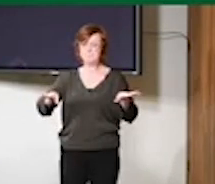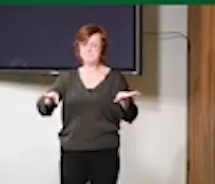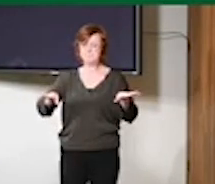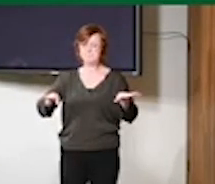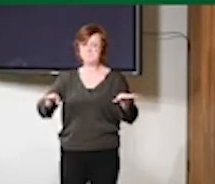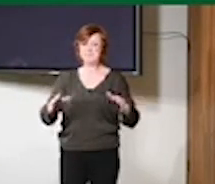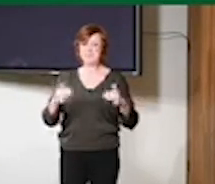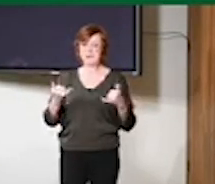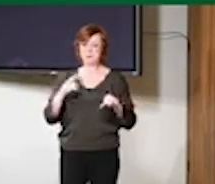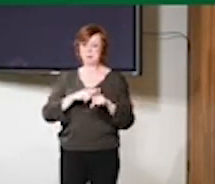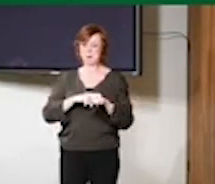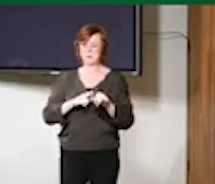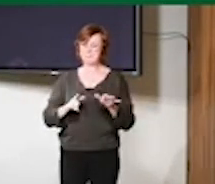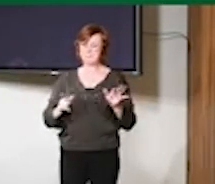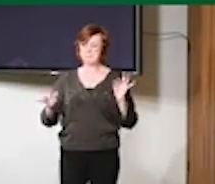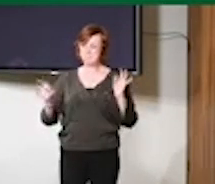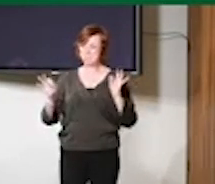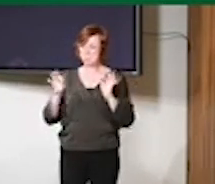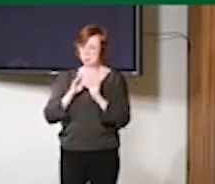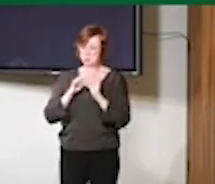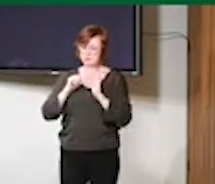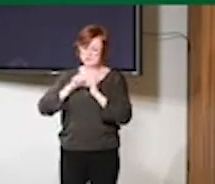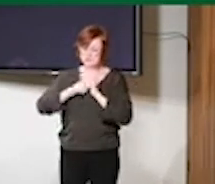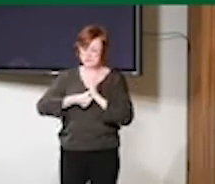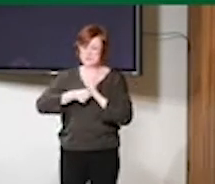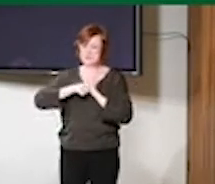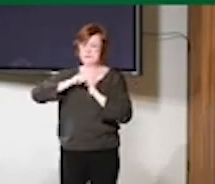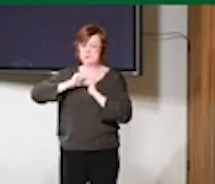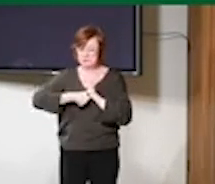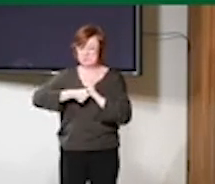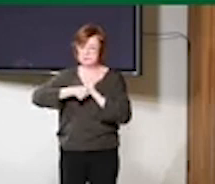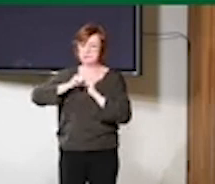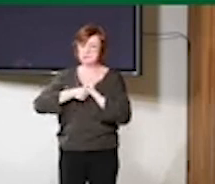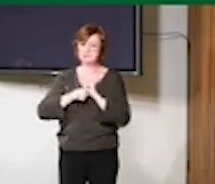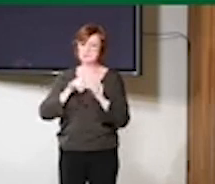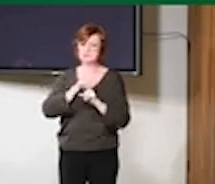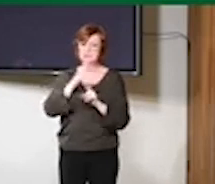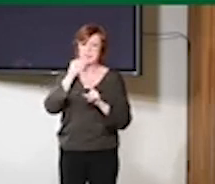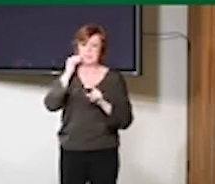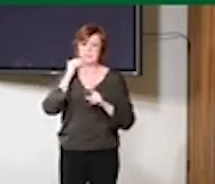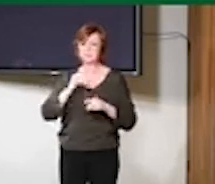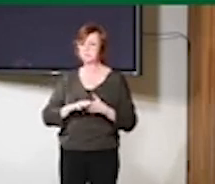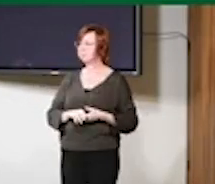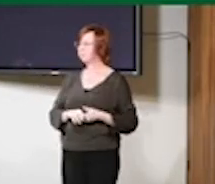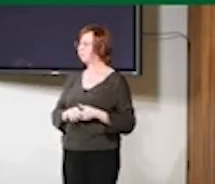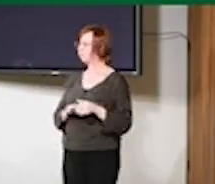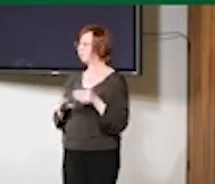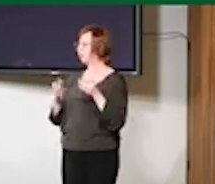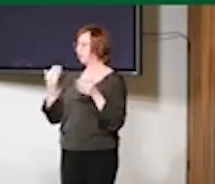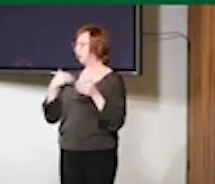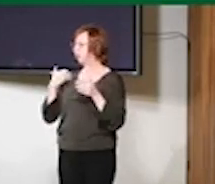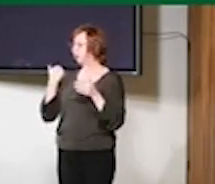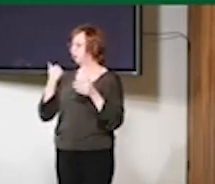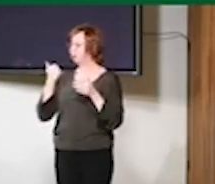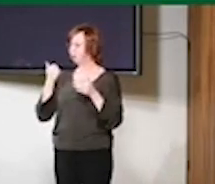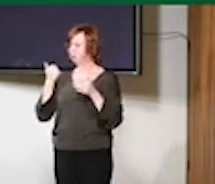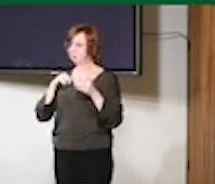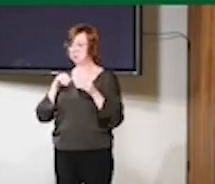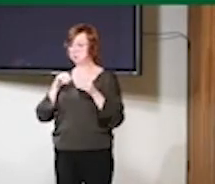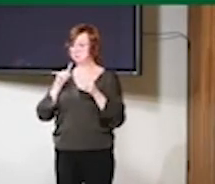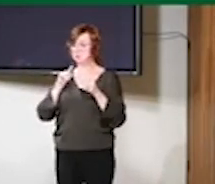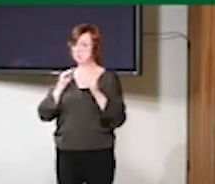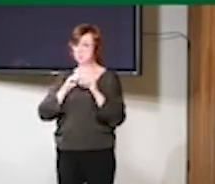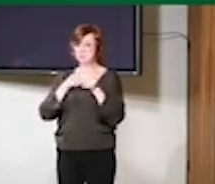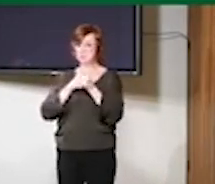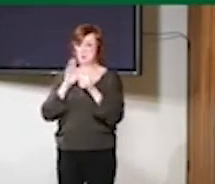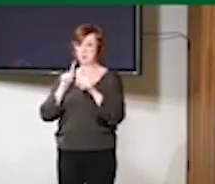And, we can't stress this enough. Do you have a follow-up, Phil? Yeah, I suppose for Dr. Shahab, how